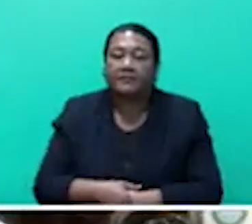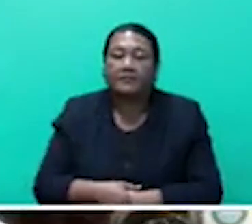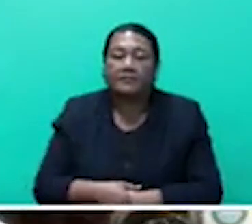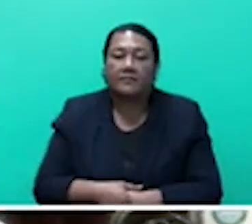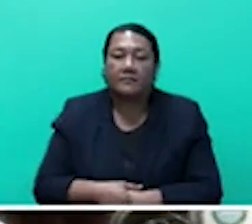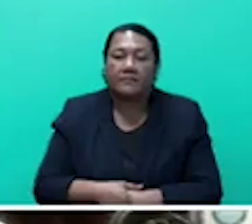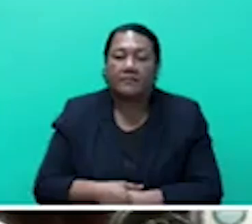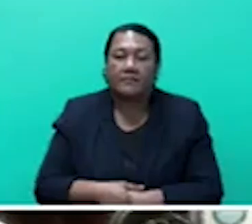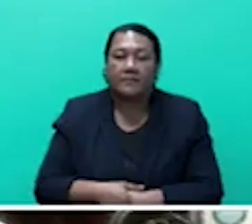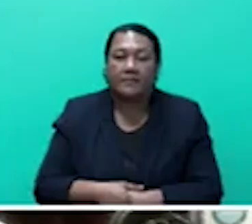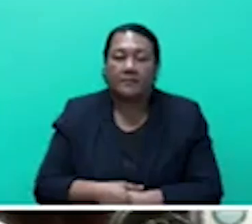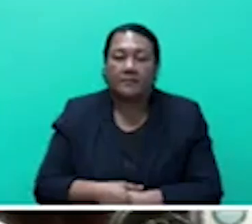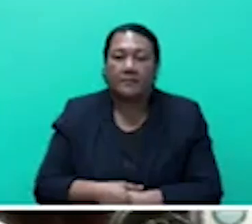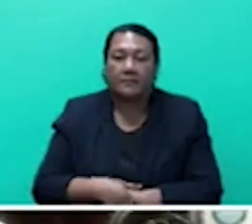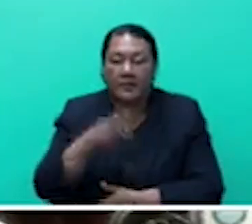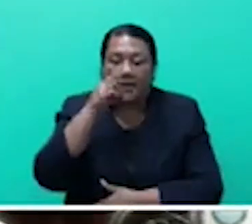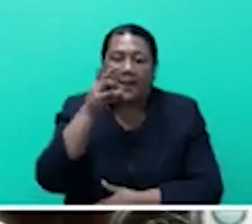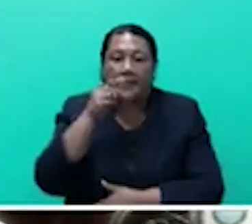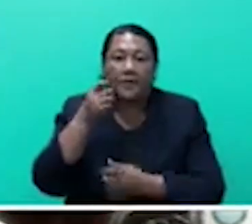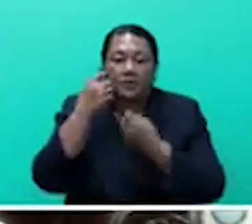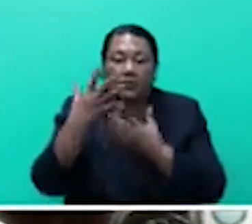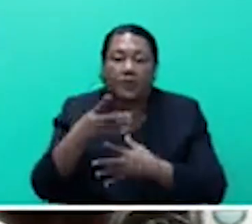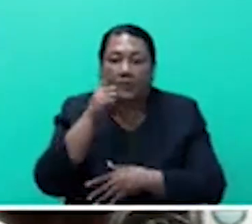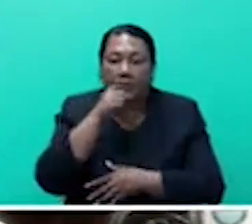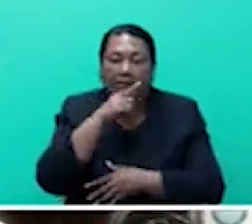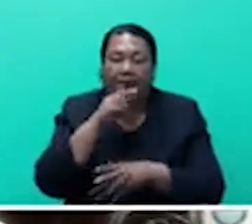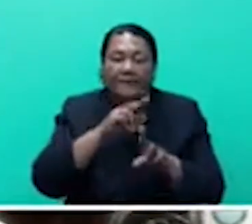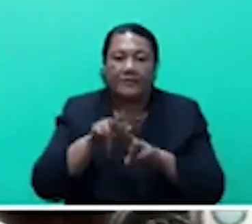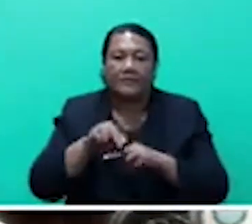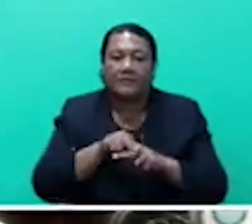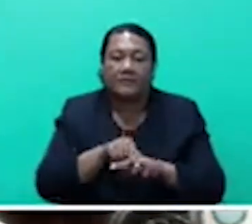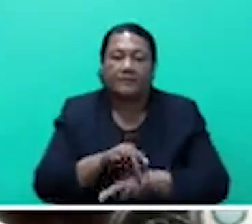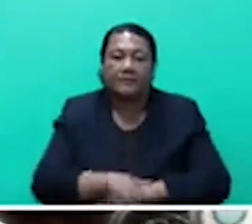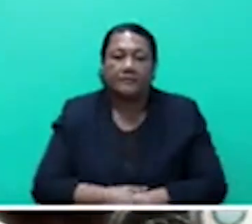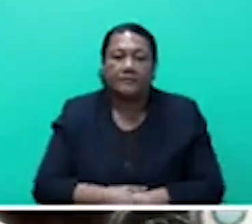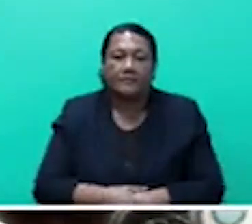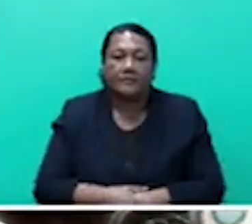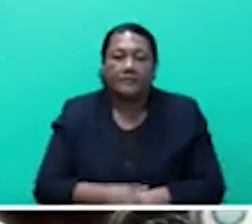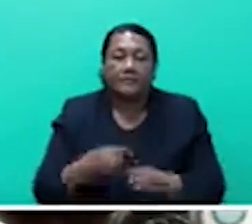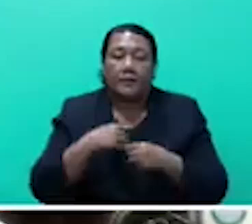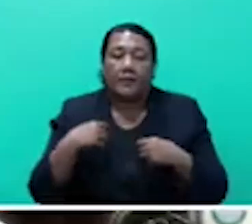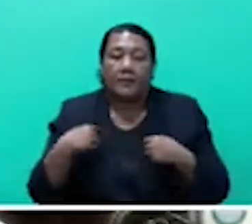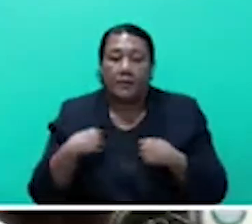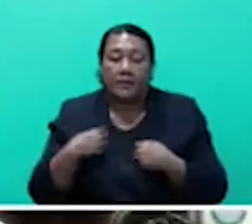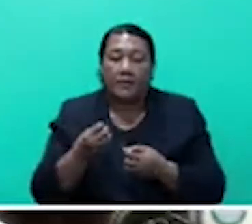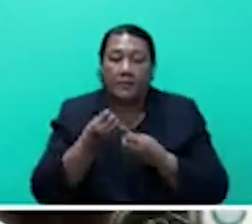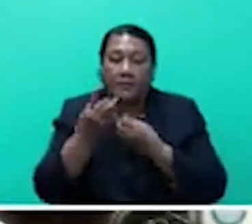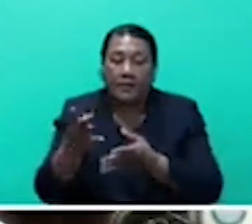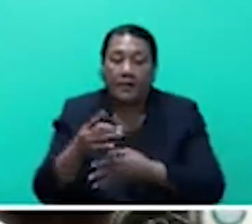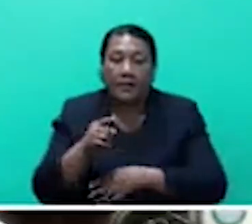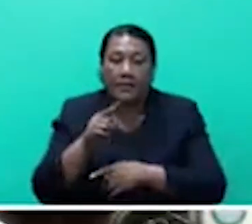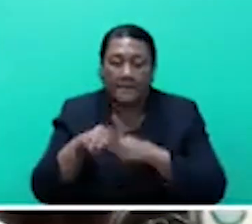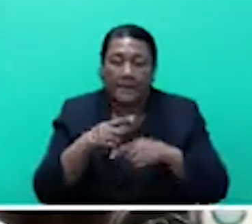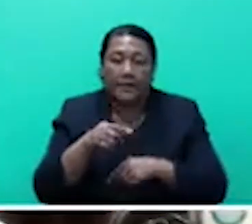is able to exude and show to the people of Fiji. We say that, sir, because as has been noted by